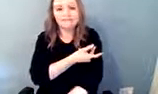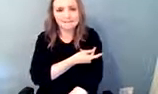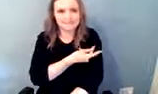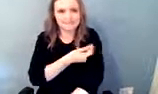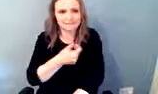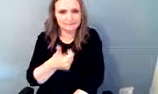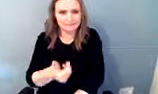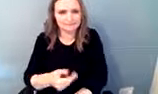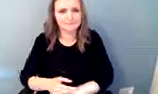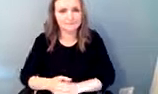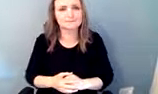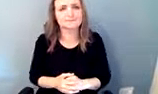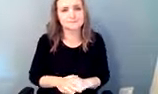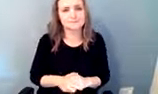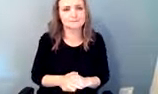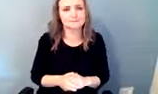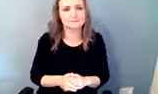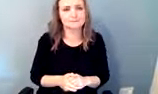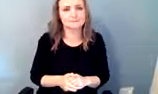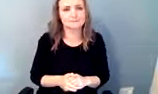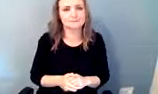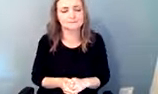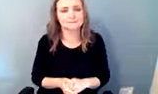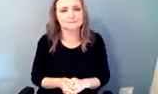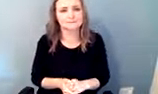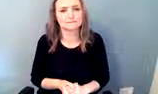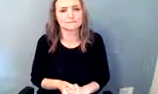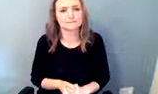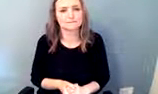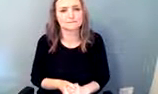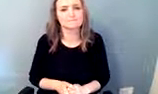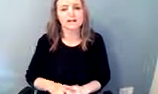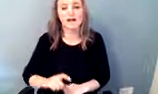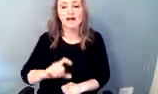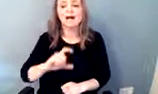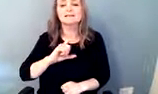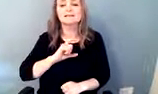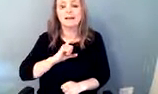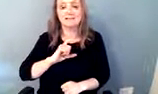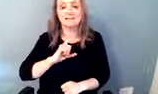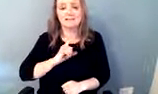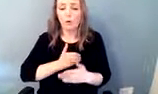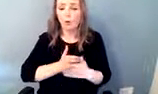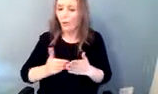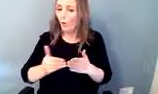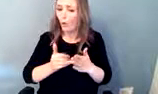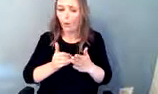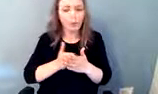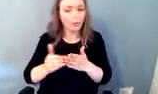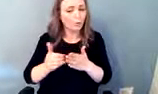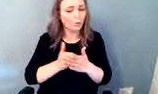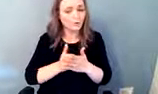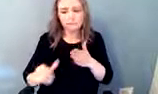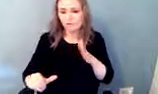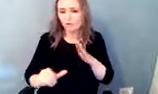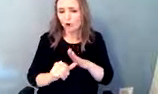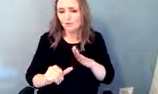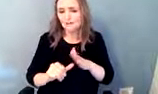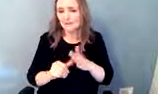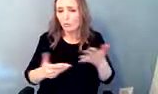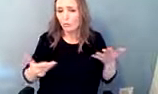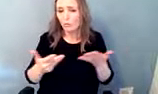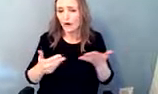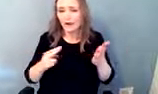that cancer is always prioritised in the NHS. It always appears in the NHS plan as a priority,